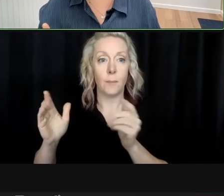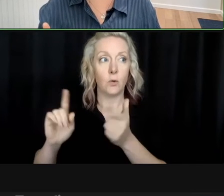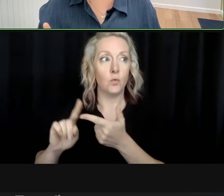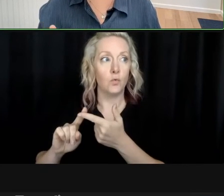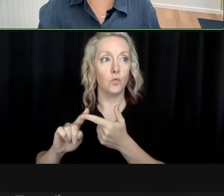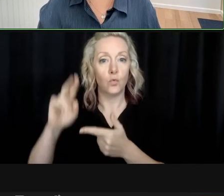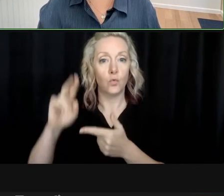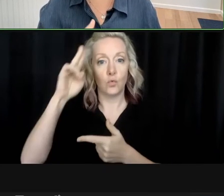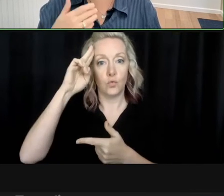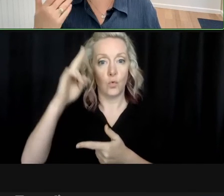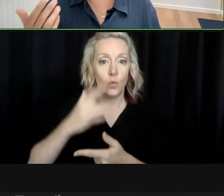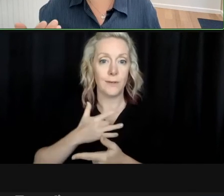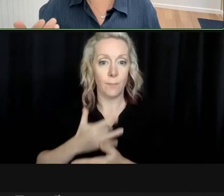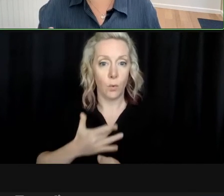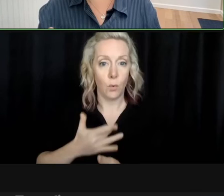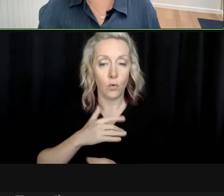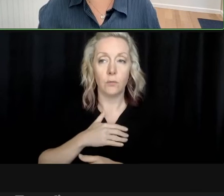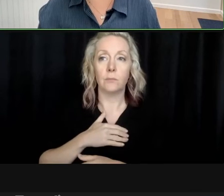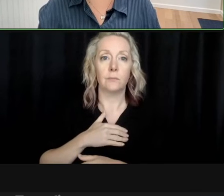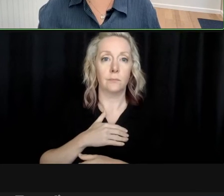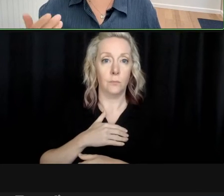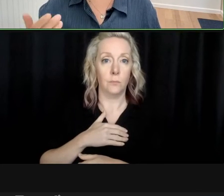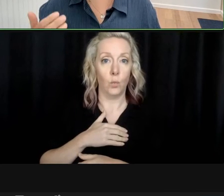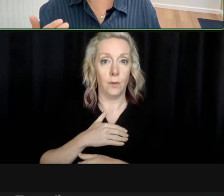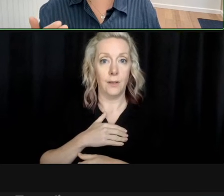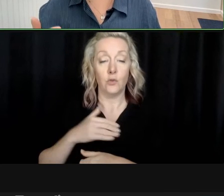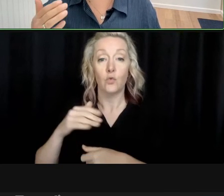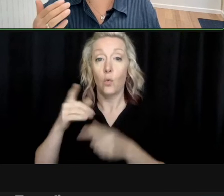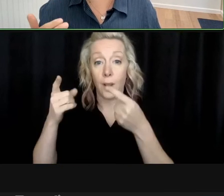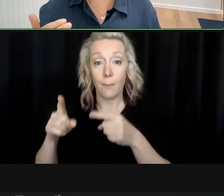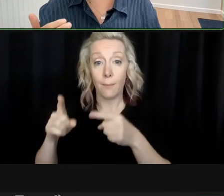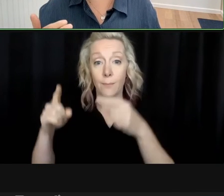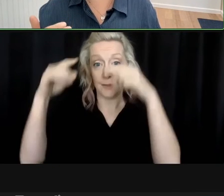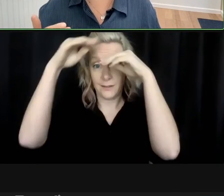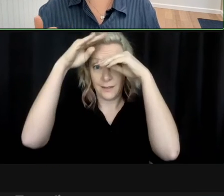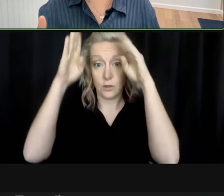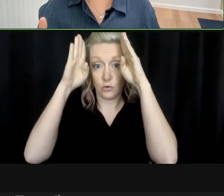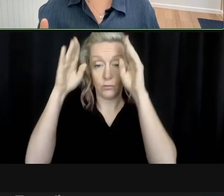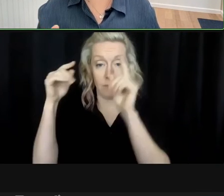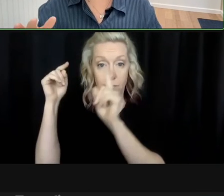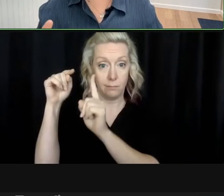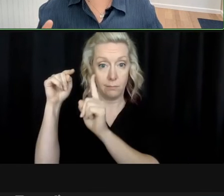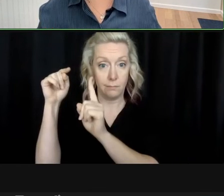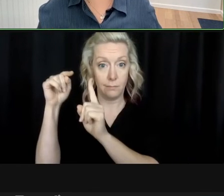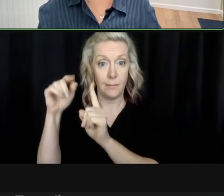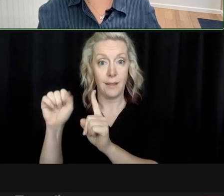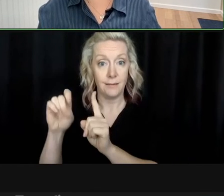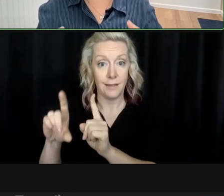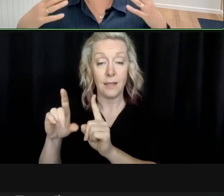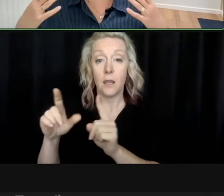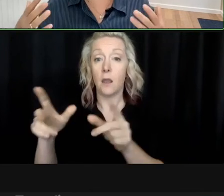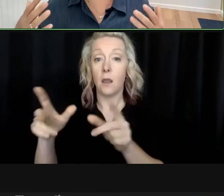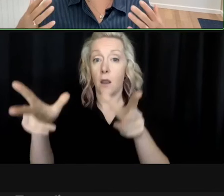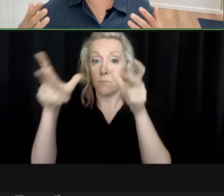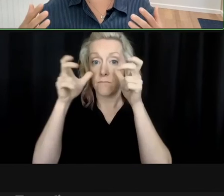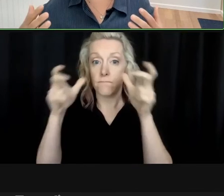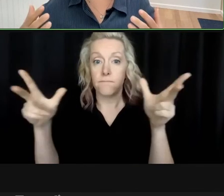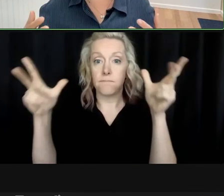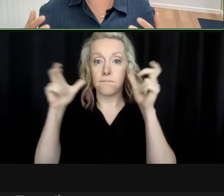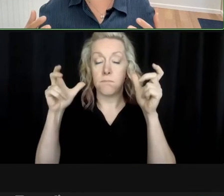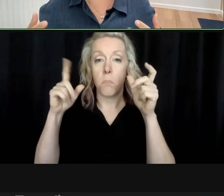autism, people who are not neurodivergent. Literally, they get the same information, but their